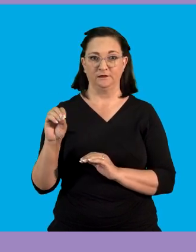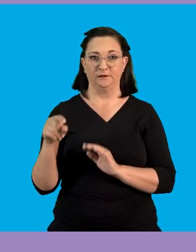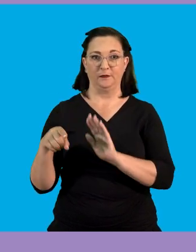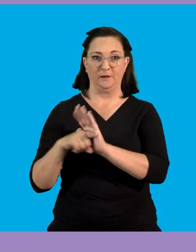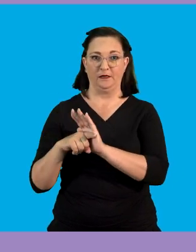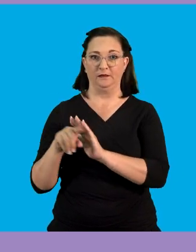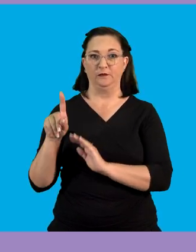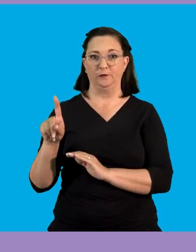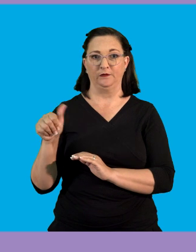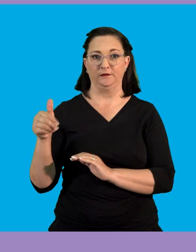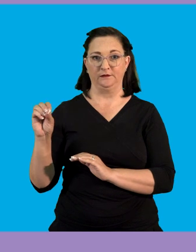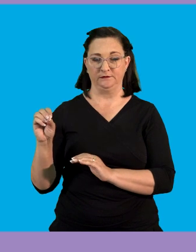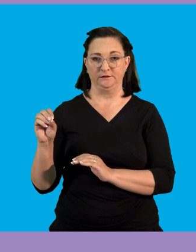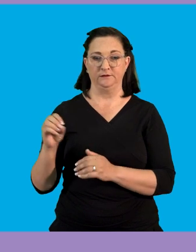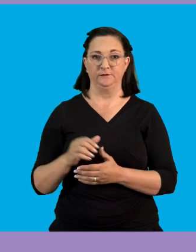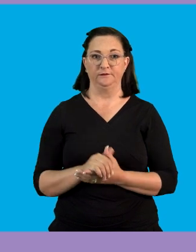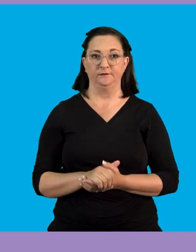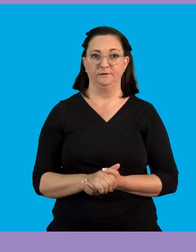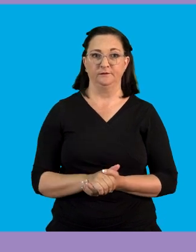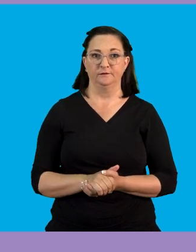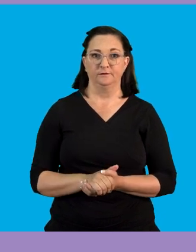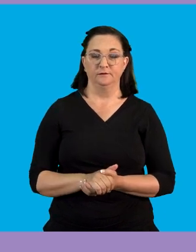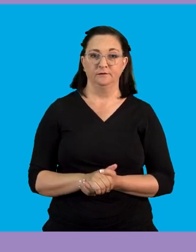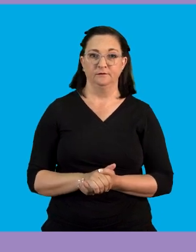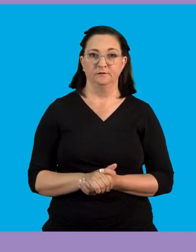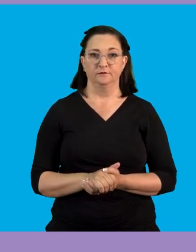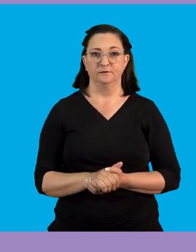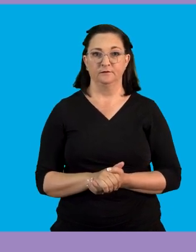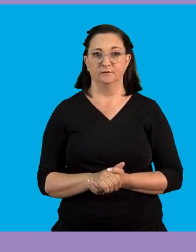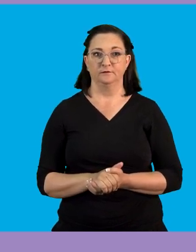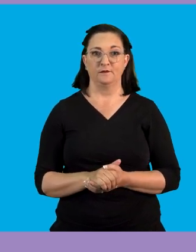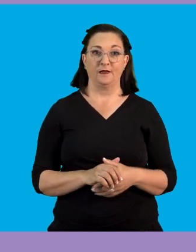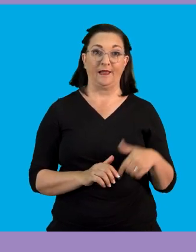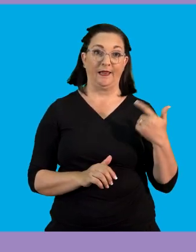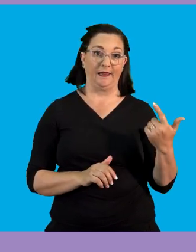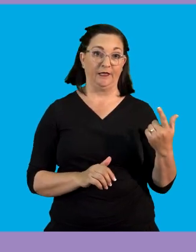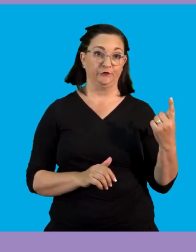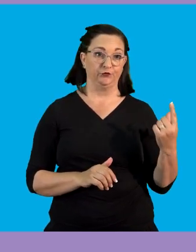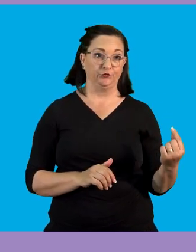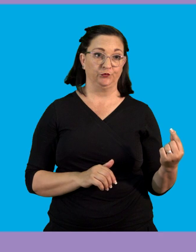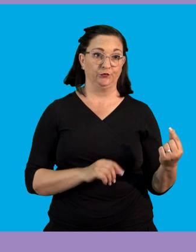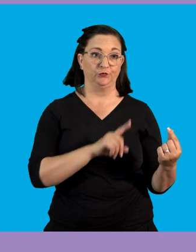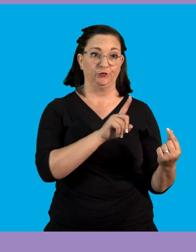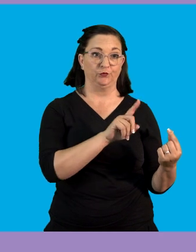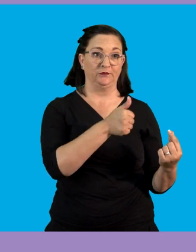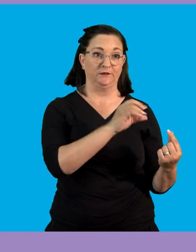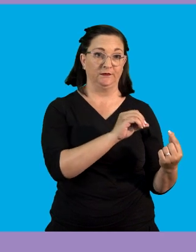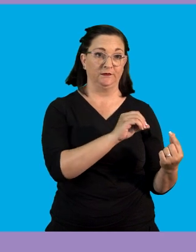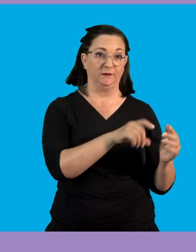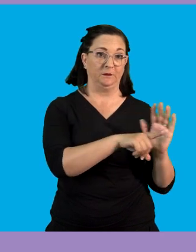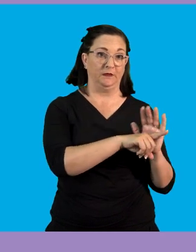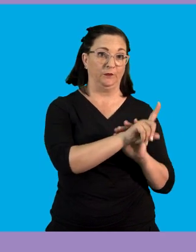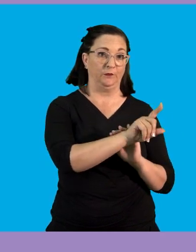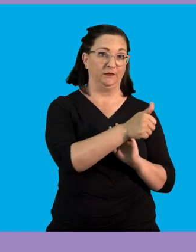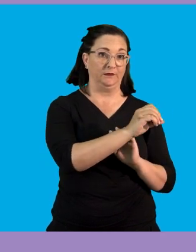to 360 degrees minus 160 degrees again. And therefore, on the left,